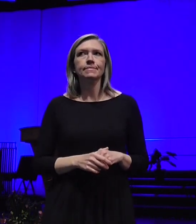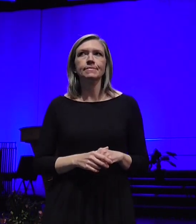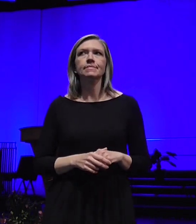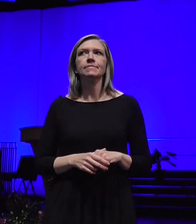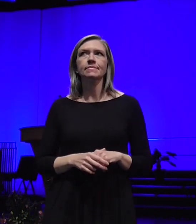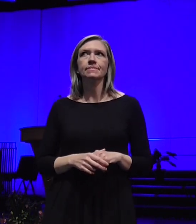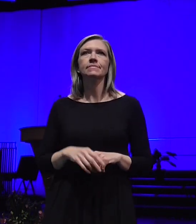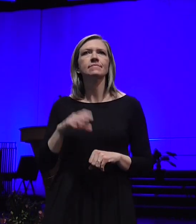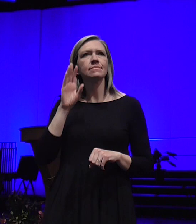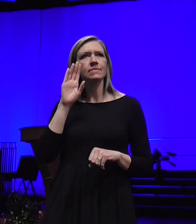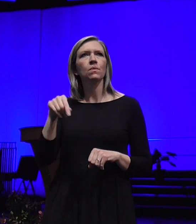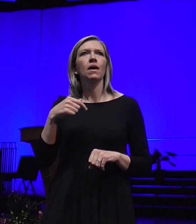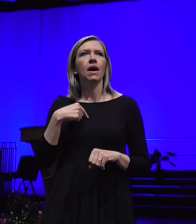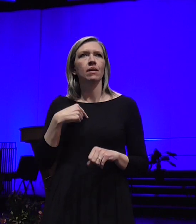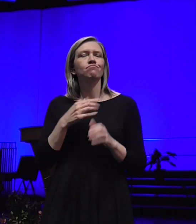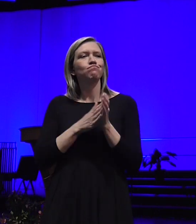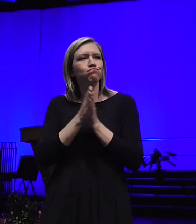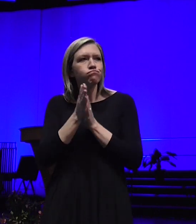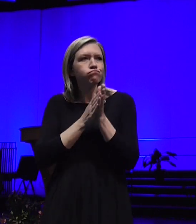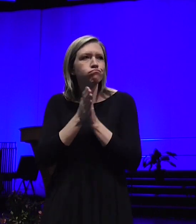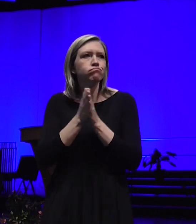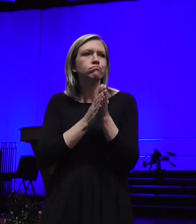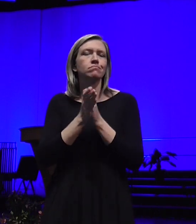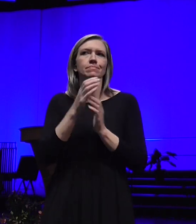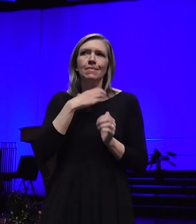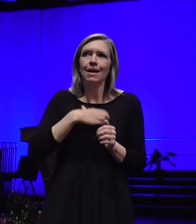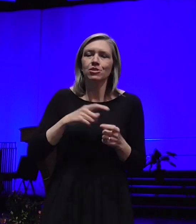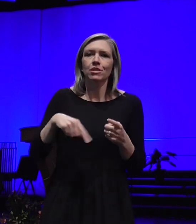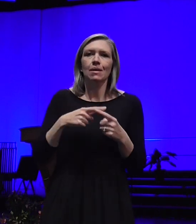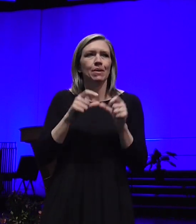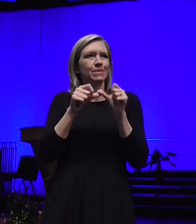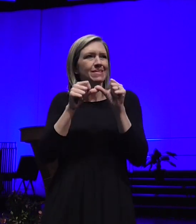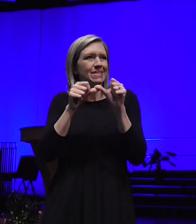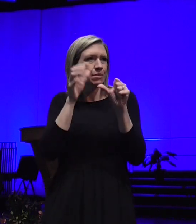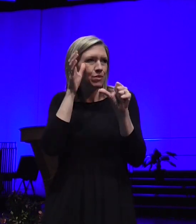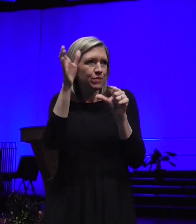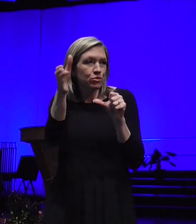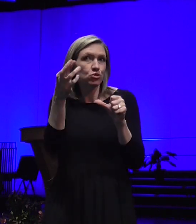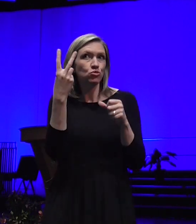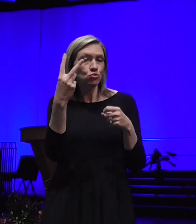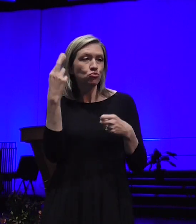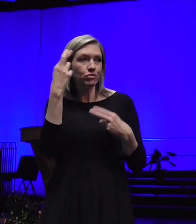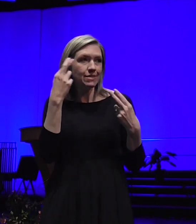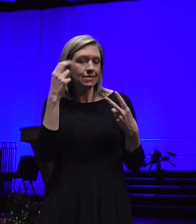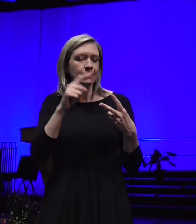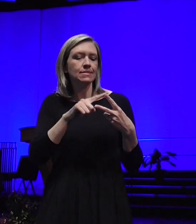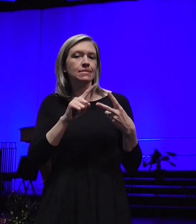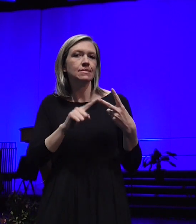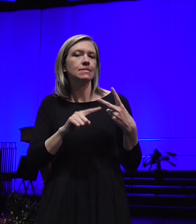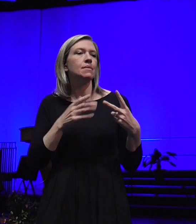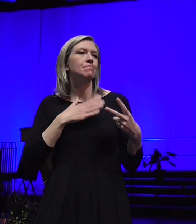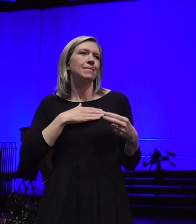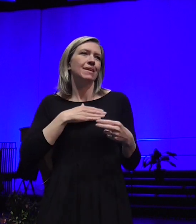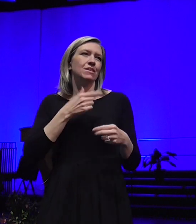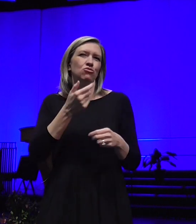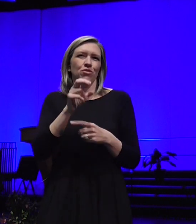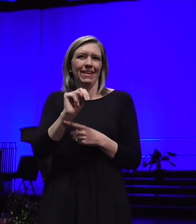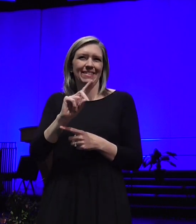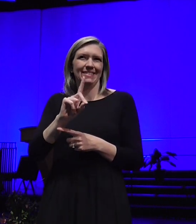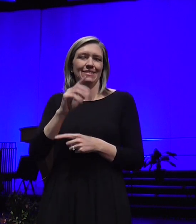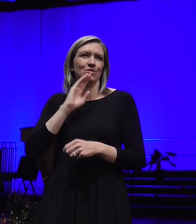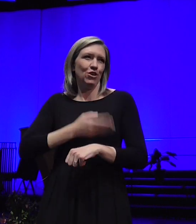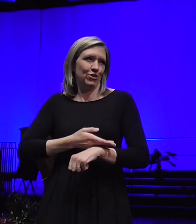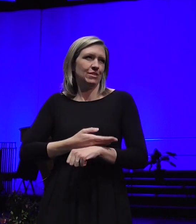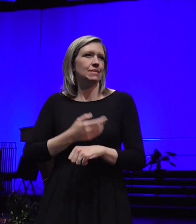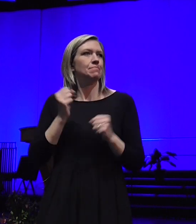you know, I'm passionate about a sustainable future. Two of the reasons that I'm passionate about it are my granddaughters, and a lot of people